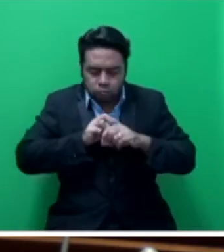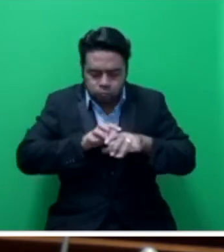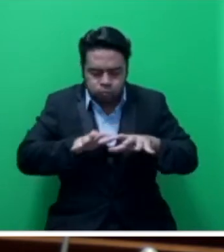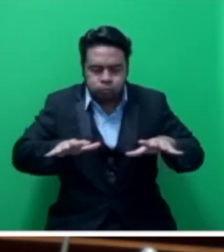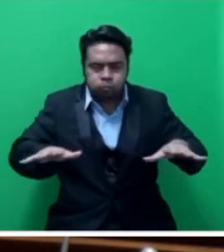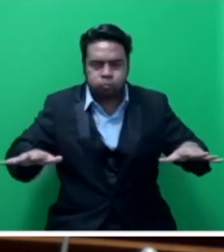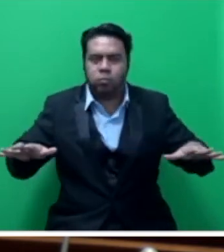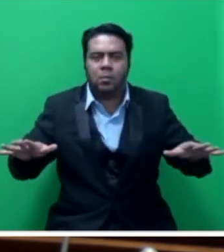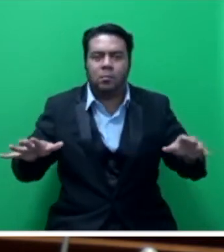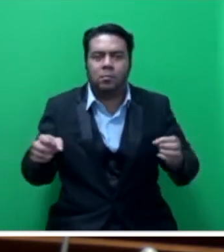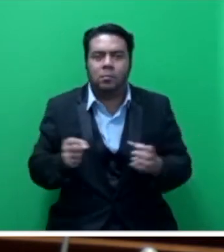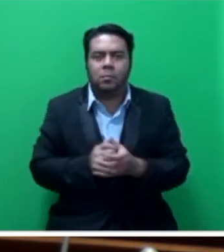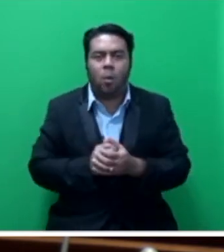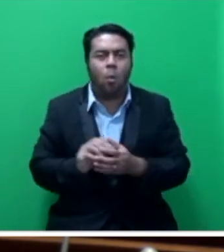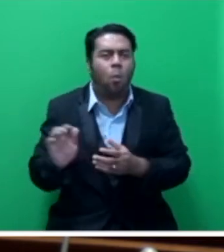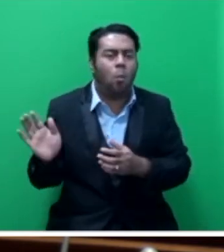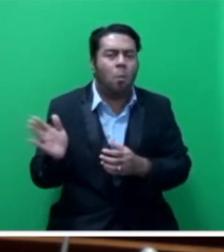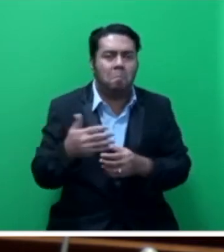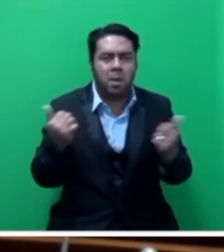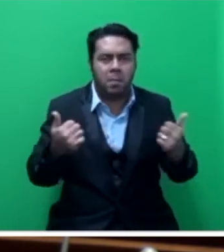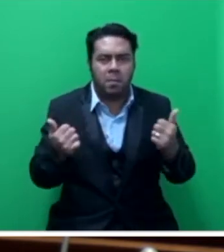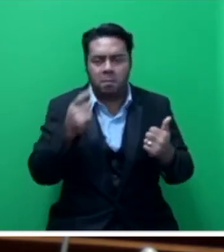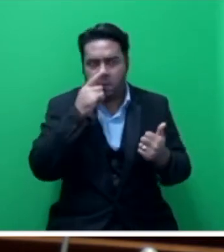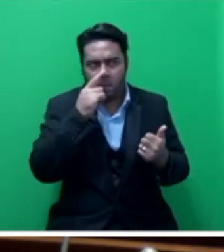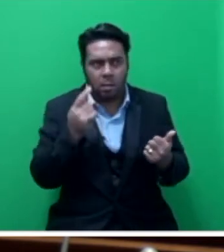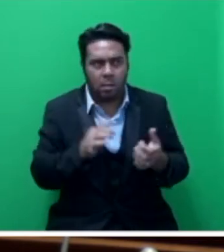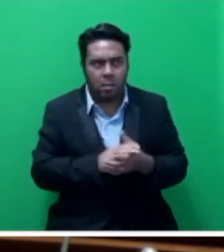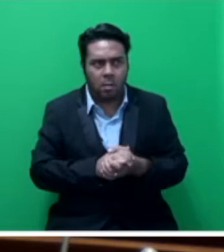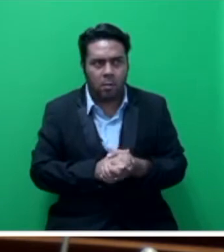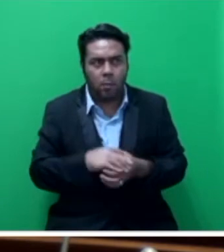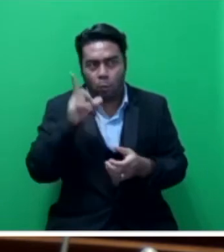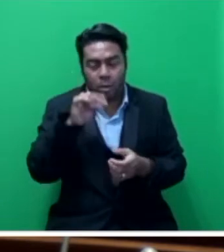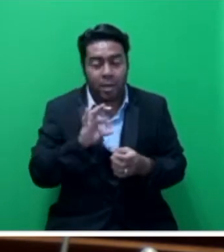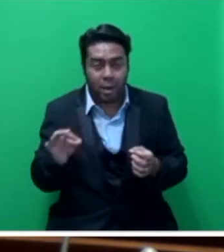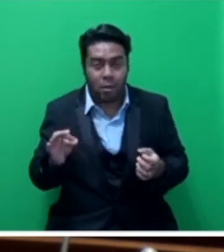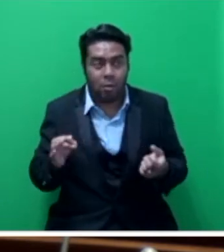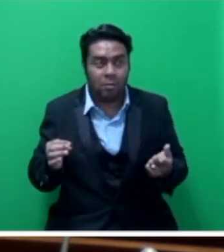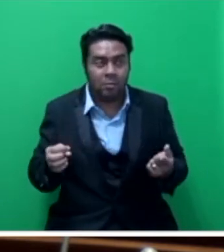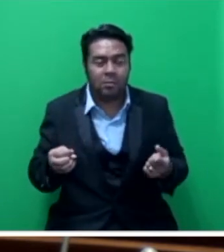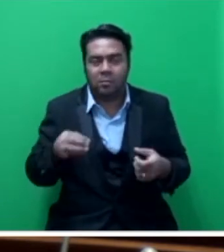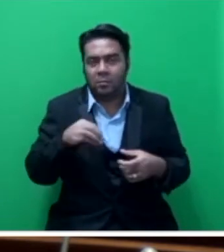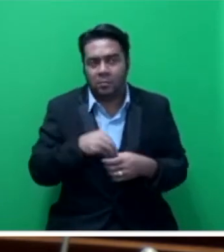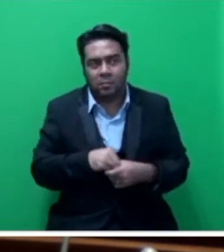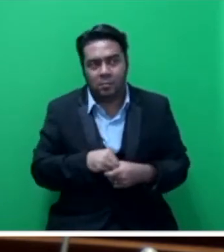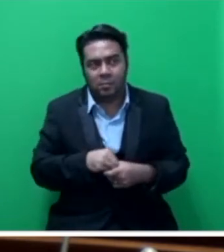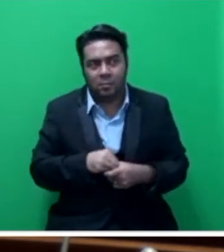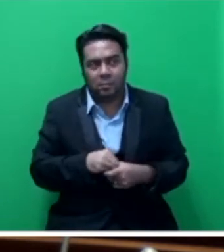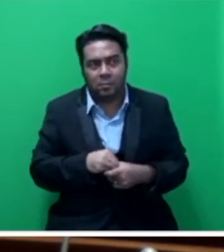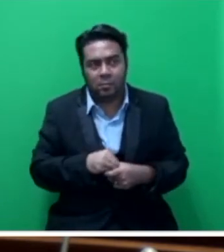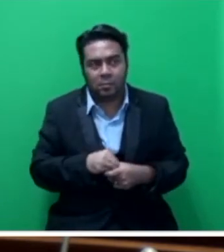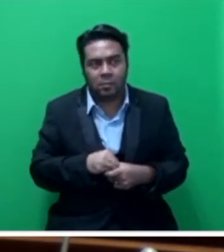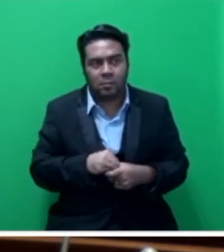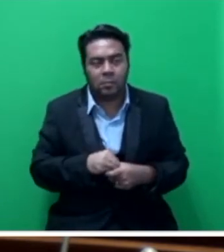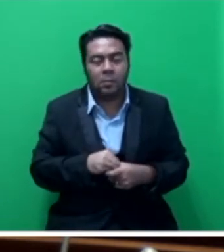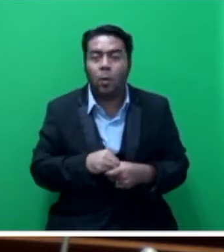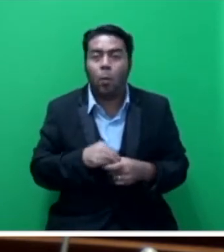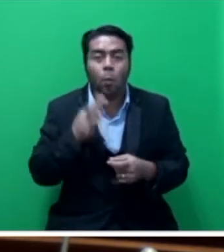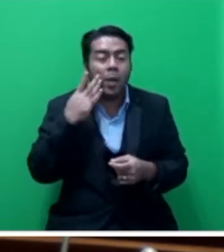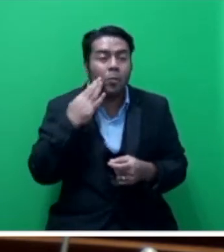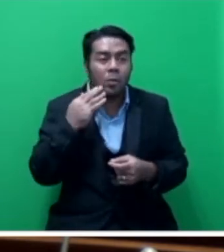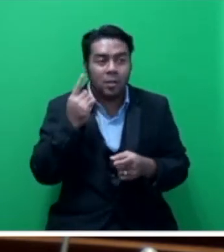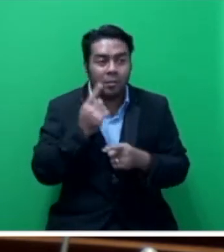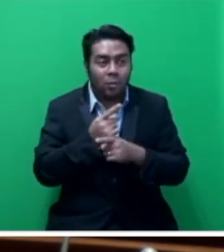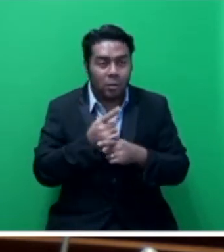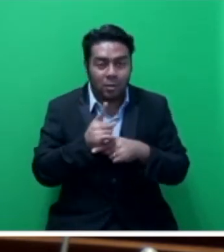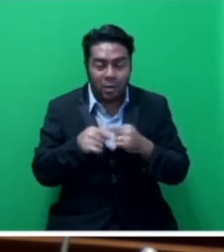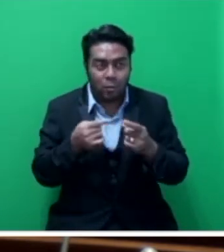far-reaching. Mr. Speaker, sir, as government, we cannot be ill-equipped when dealing with this prolonged crisis. We